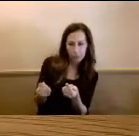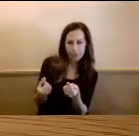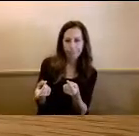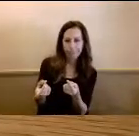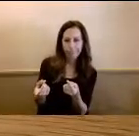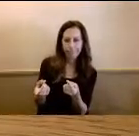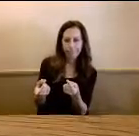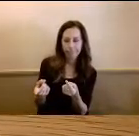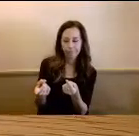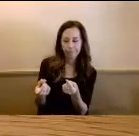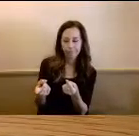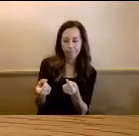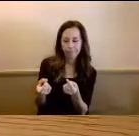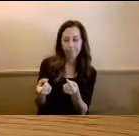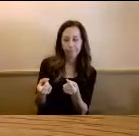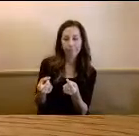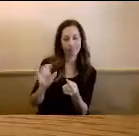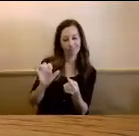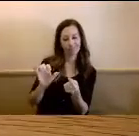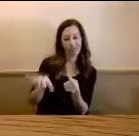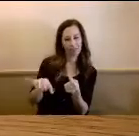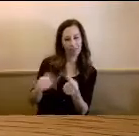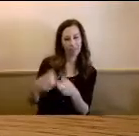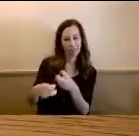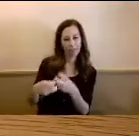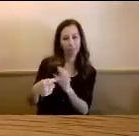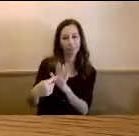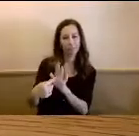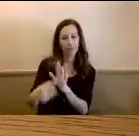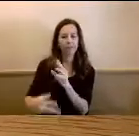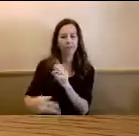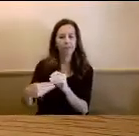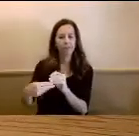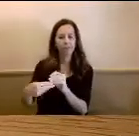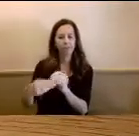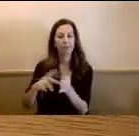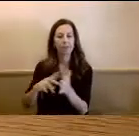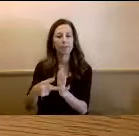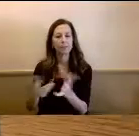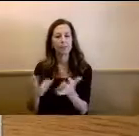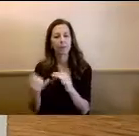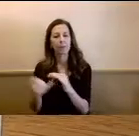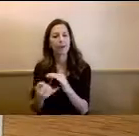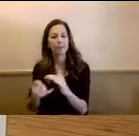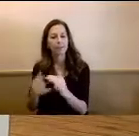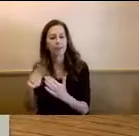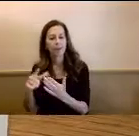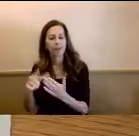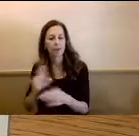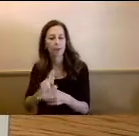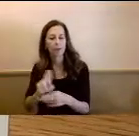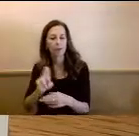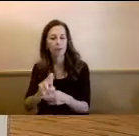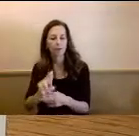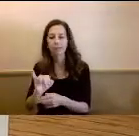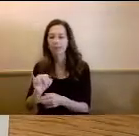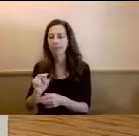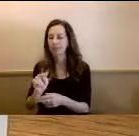operation. This is addition. We're going to isolate the variable through the